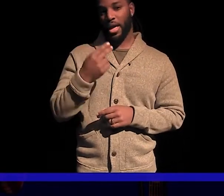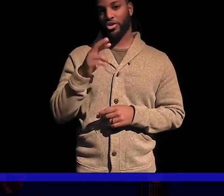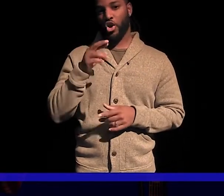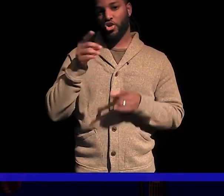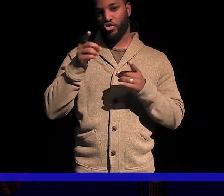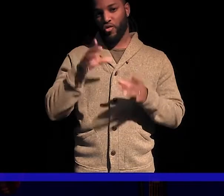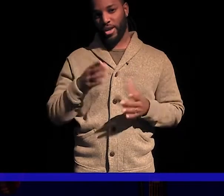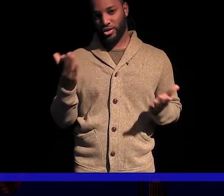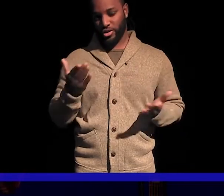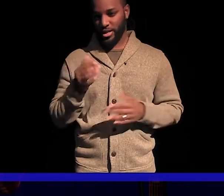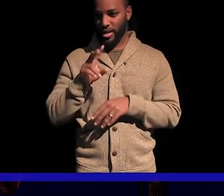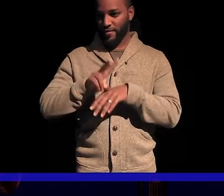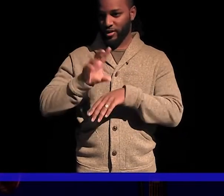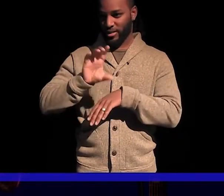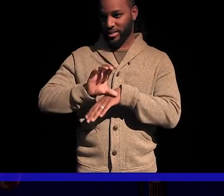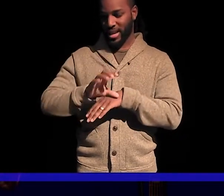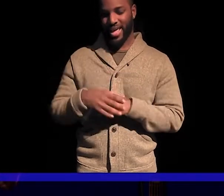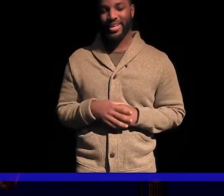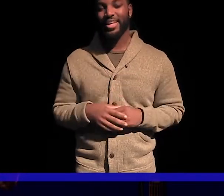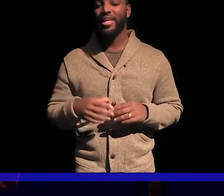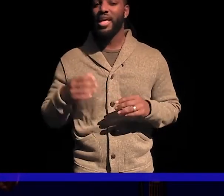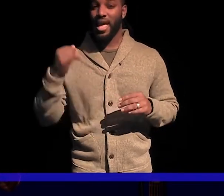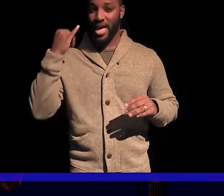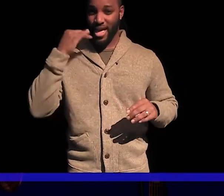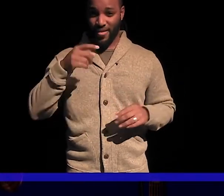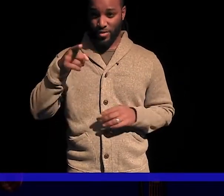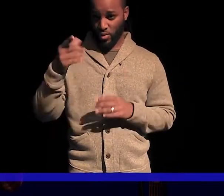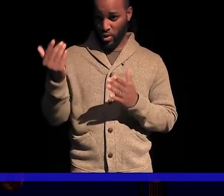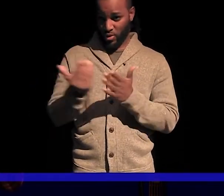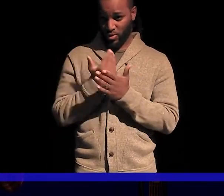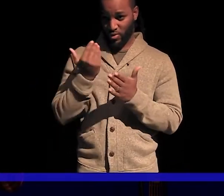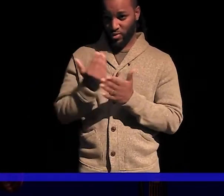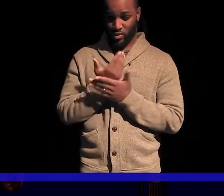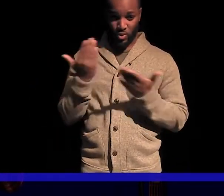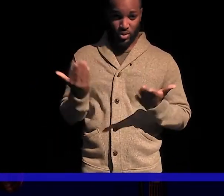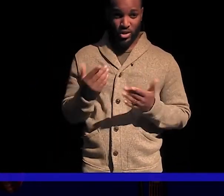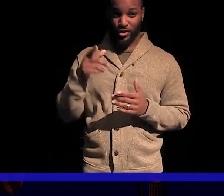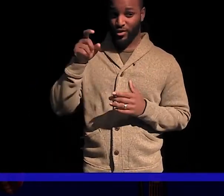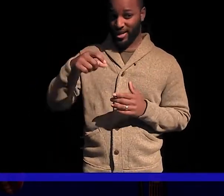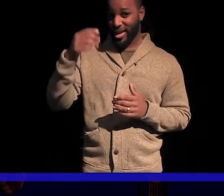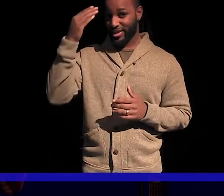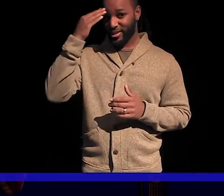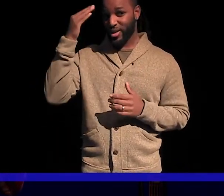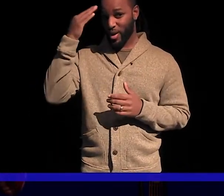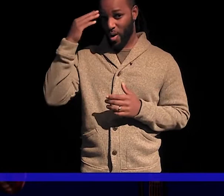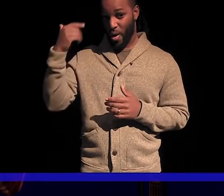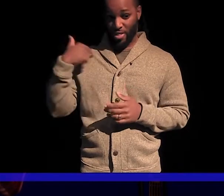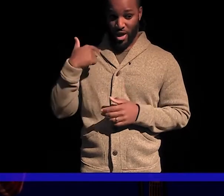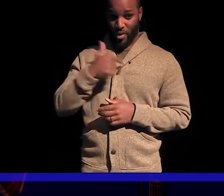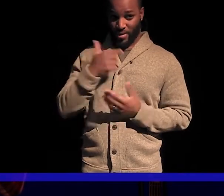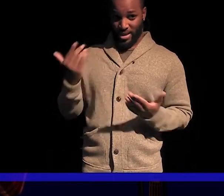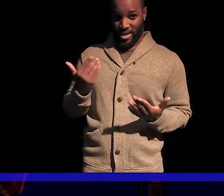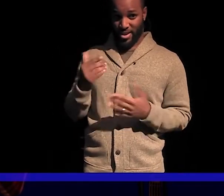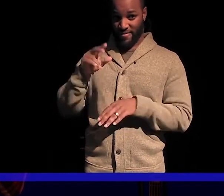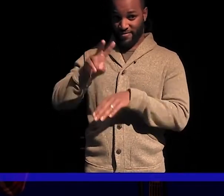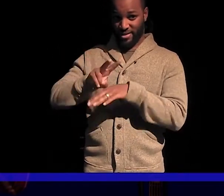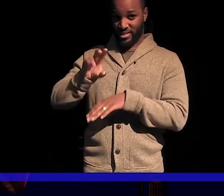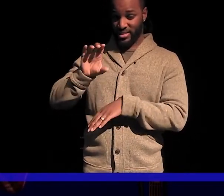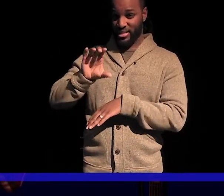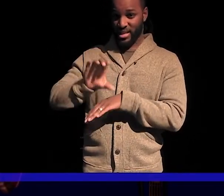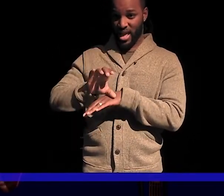here at Vineyard Cincinnati. And if you're new, you need to know that we at Vineyard